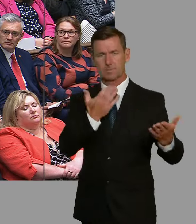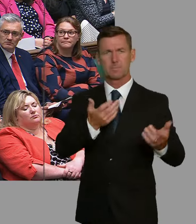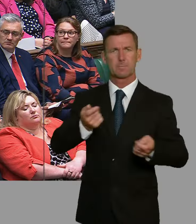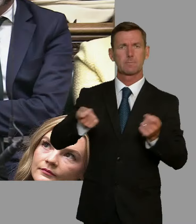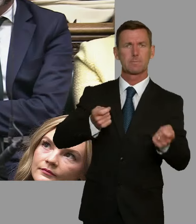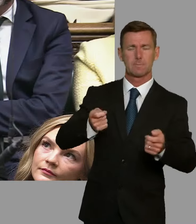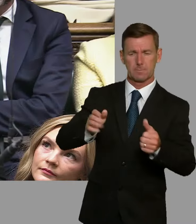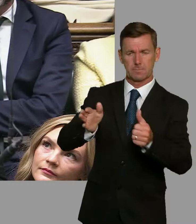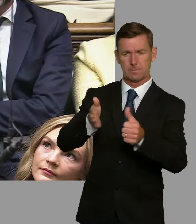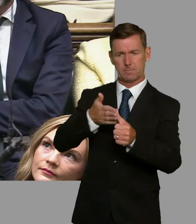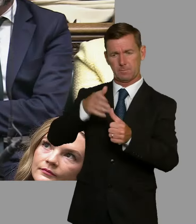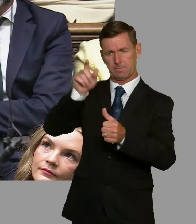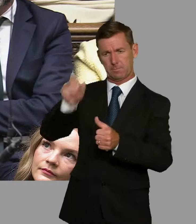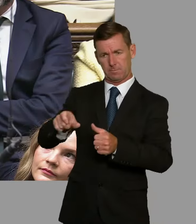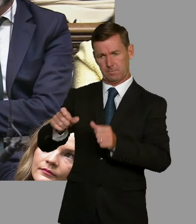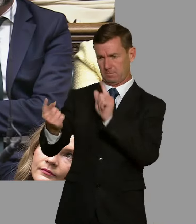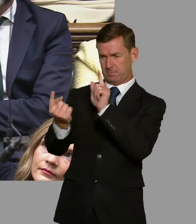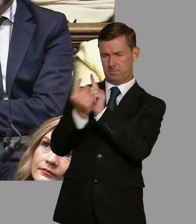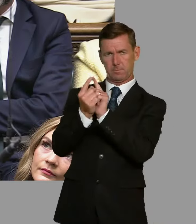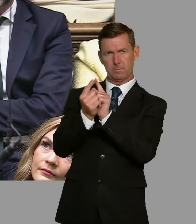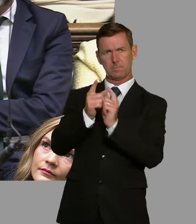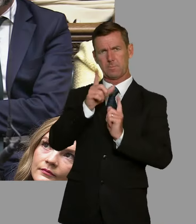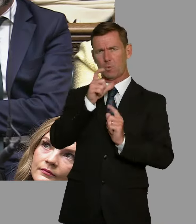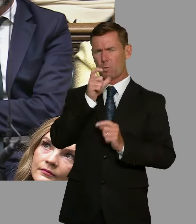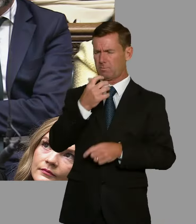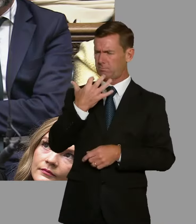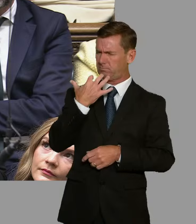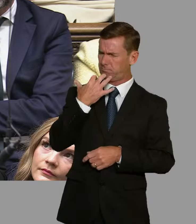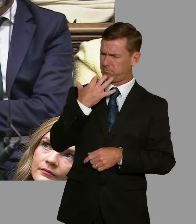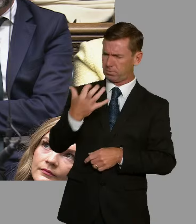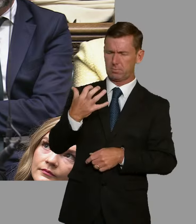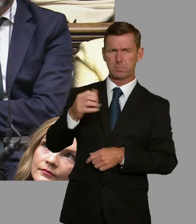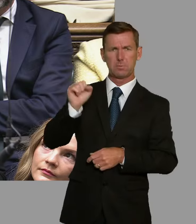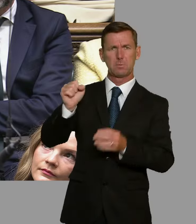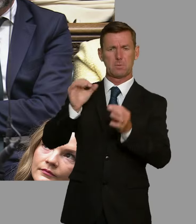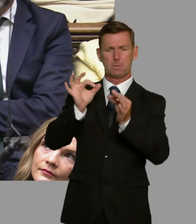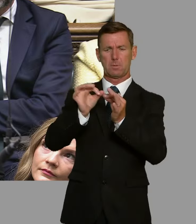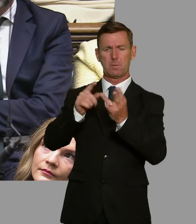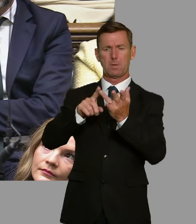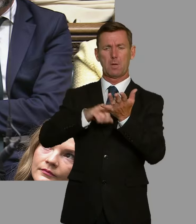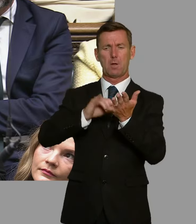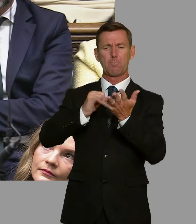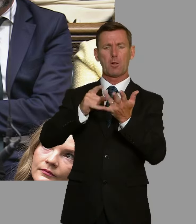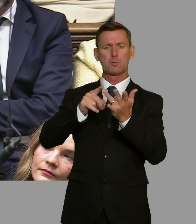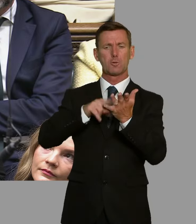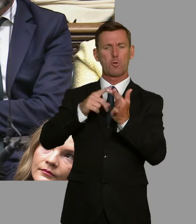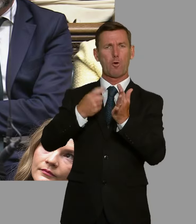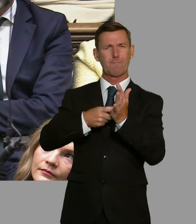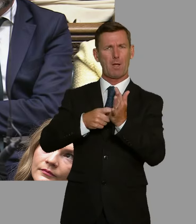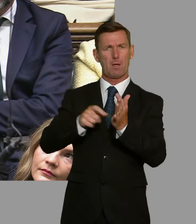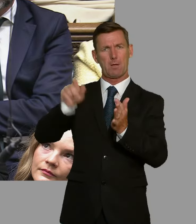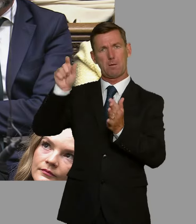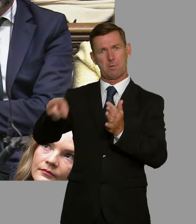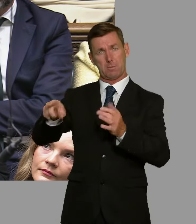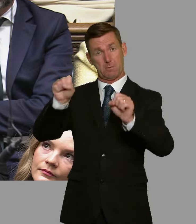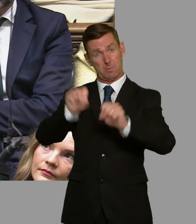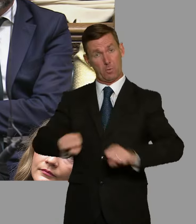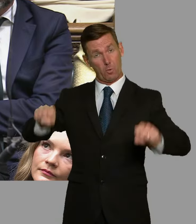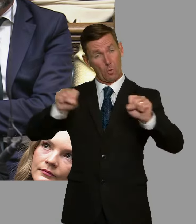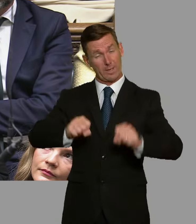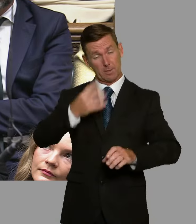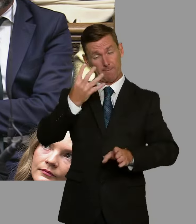mummy who had waited 4 years, 5 months from rape